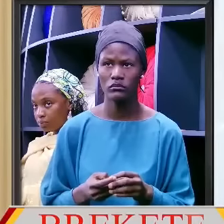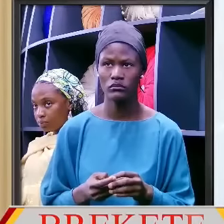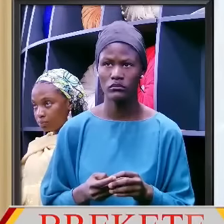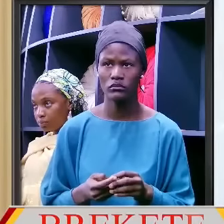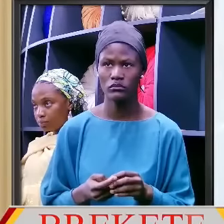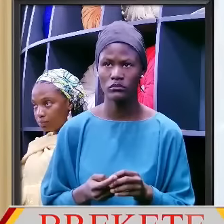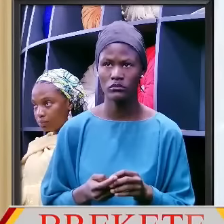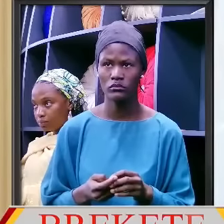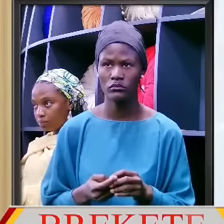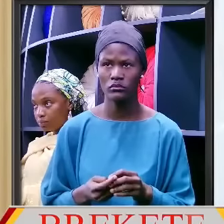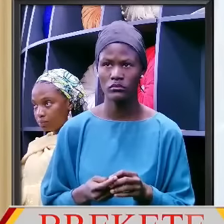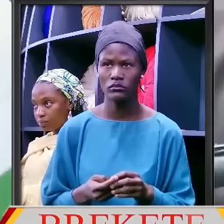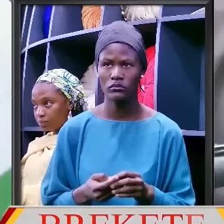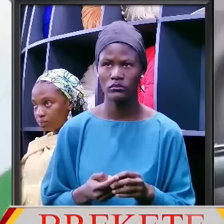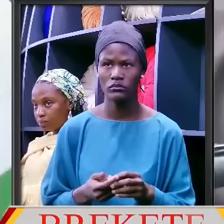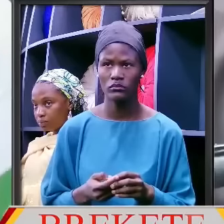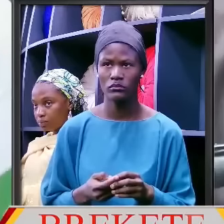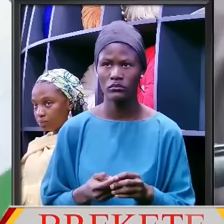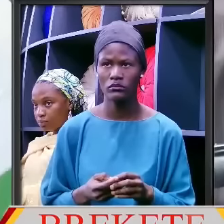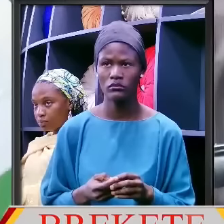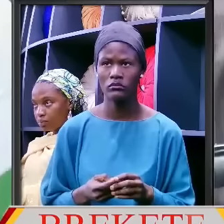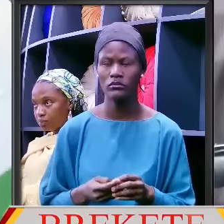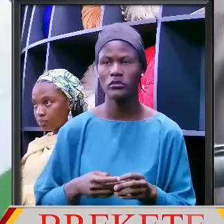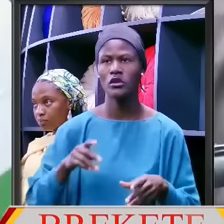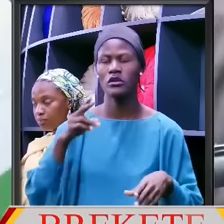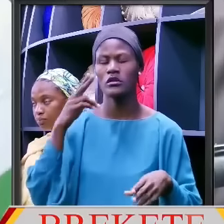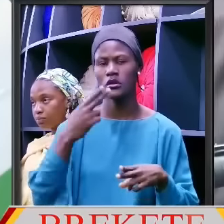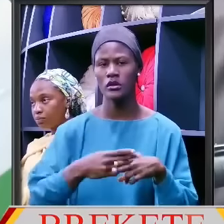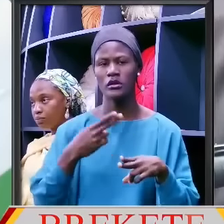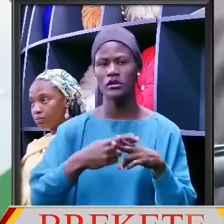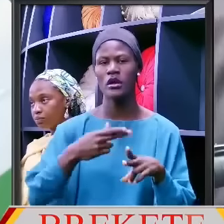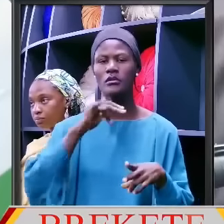Yeah. Hold on before you go. Okay. You say your name